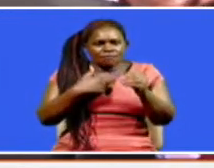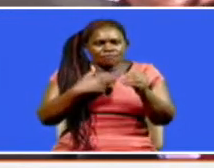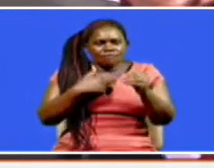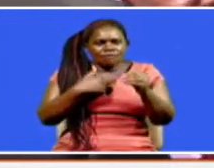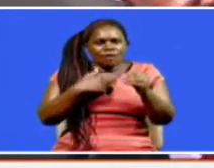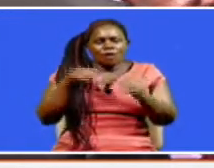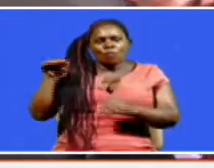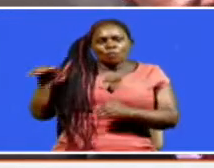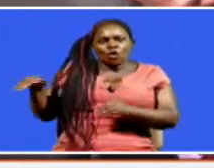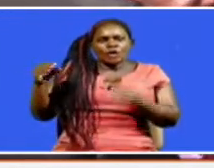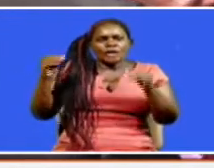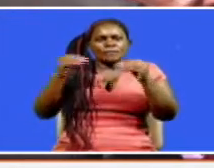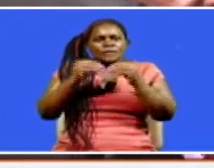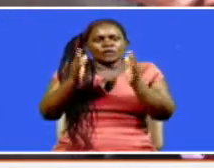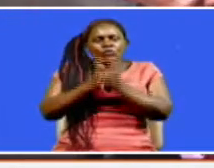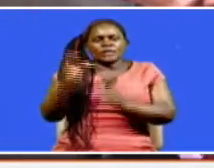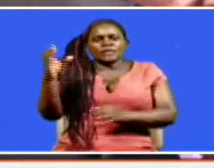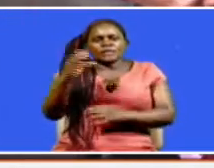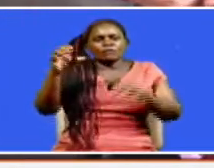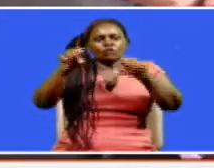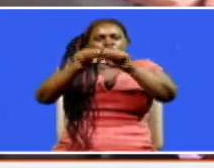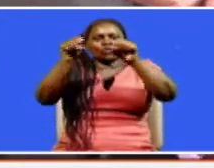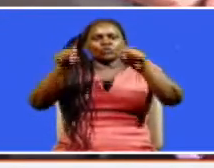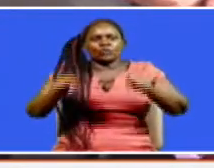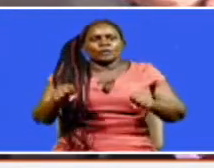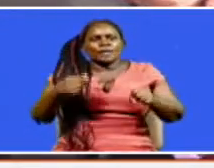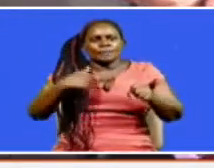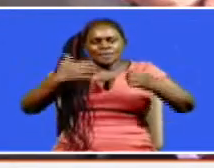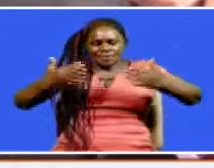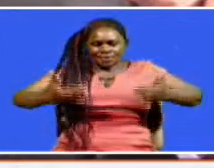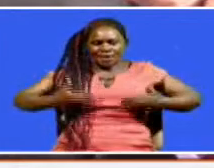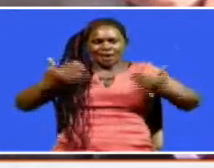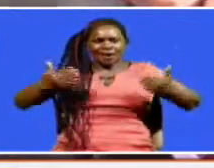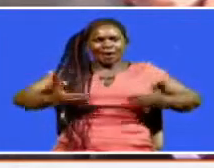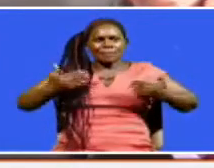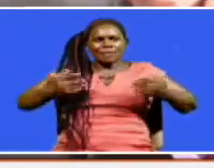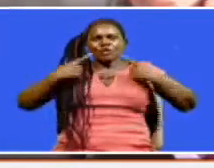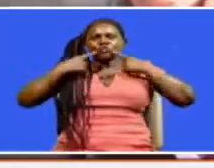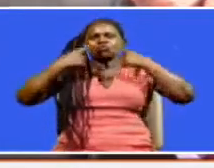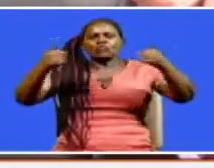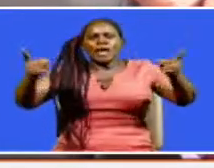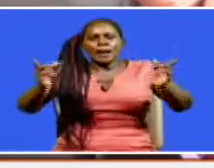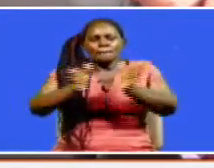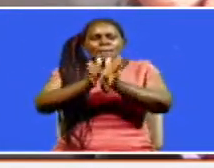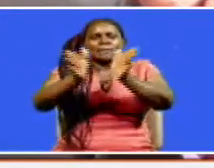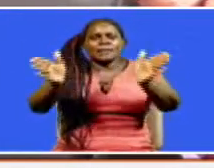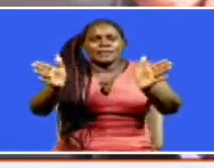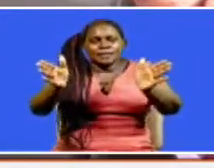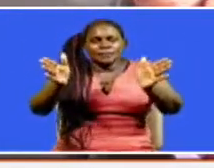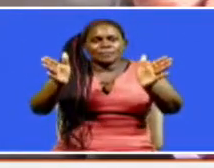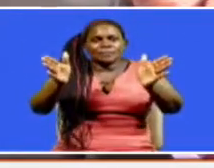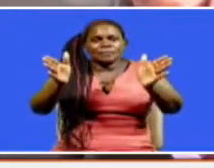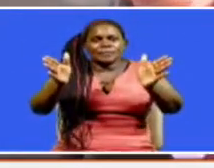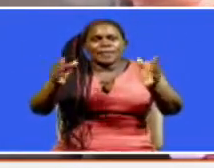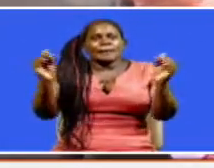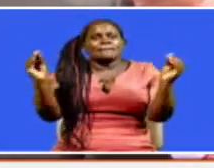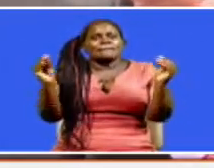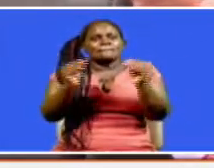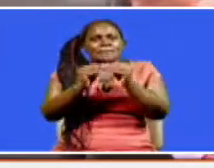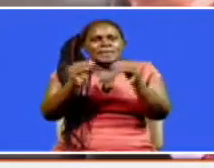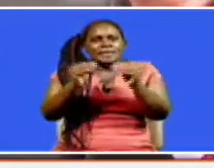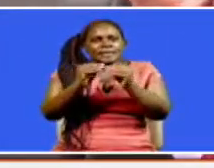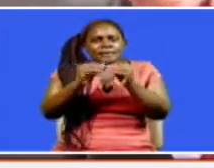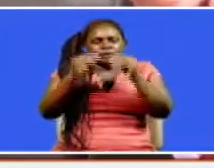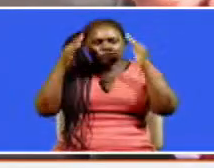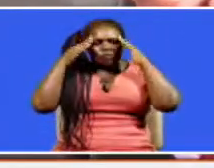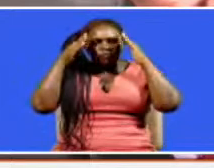breakfast meeting with the civil society. And I'm happy to inform the public that the meeting centered on